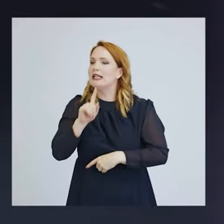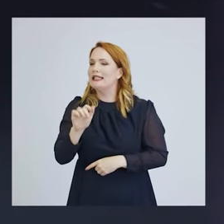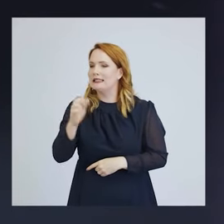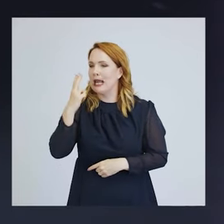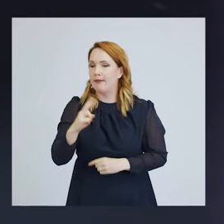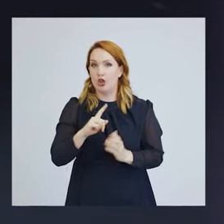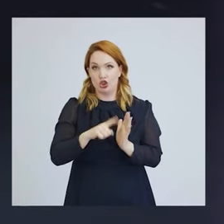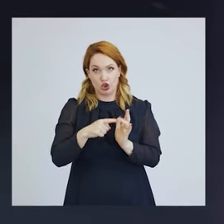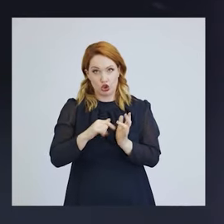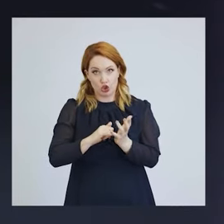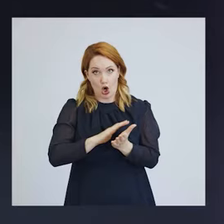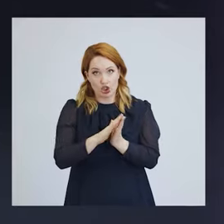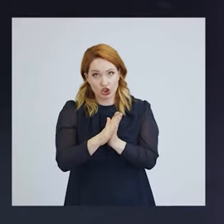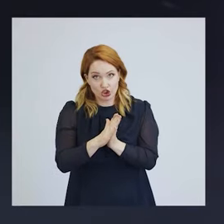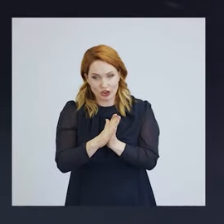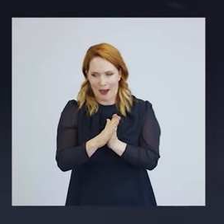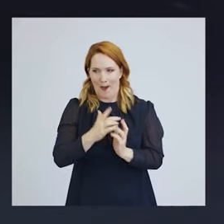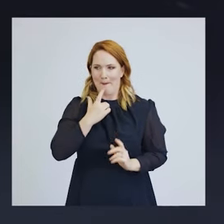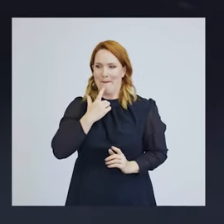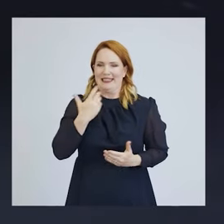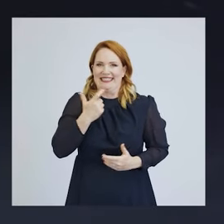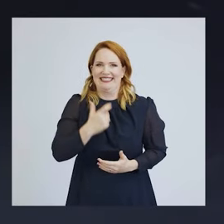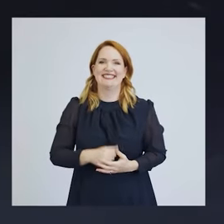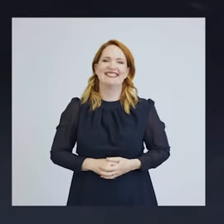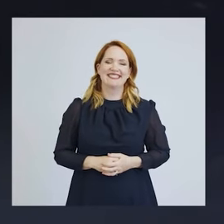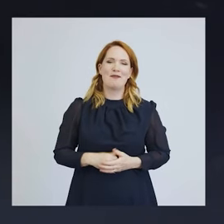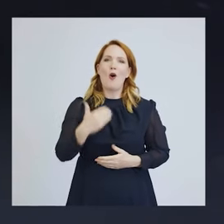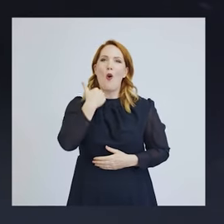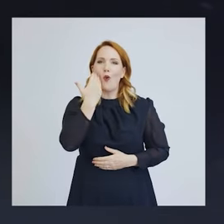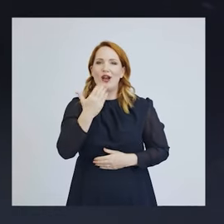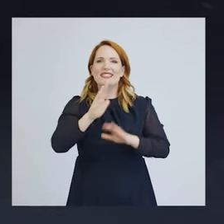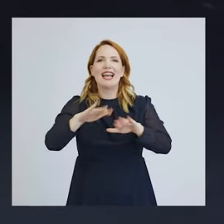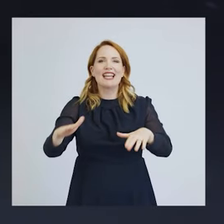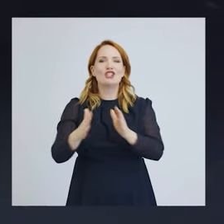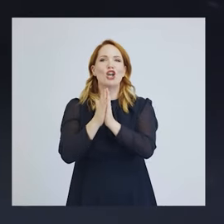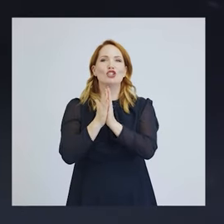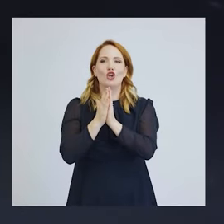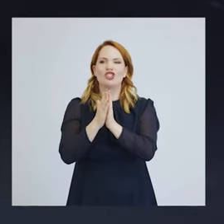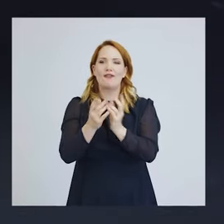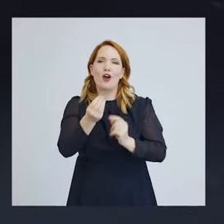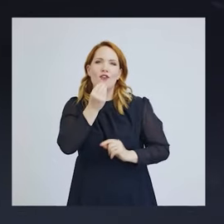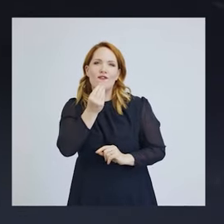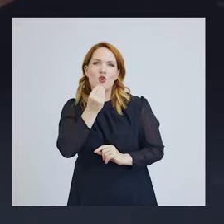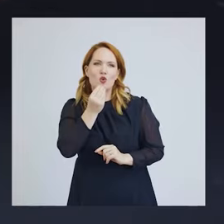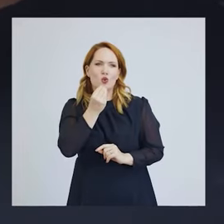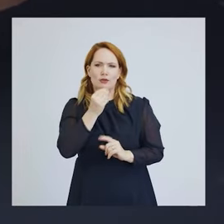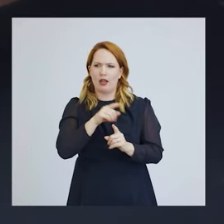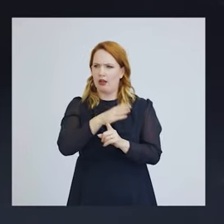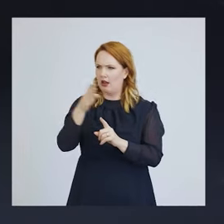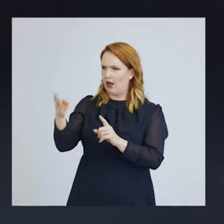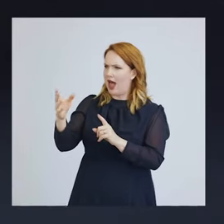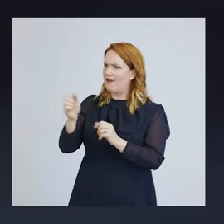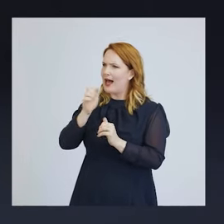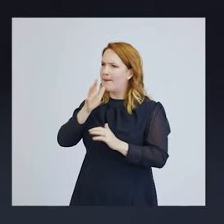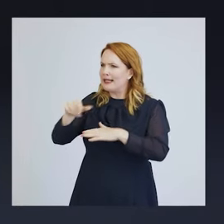there's a few vivid memories that I have growing up here in church. One of them was we used to always get fed in kids' church and then afterwards they'd have all